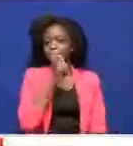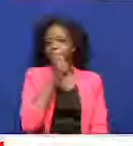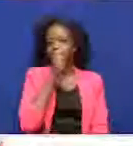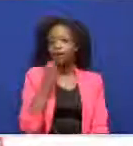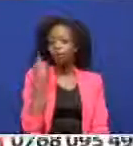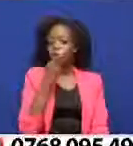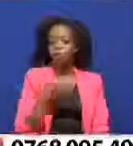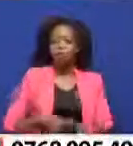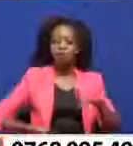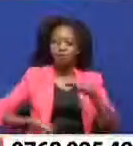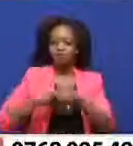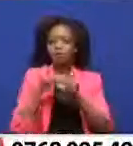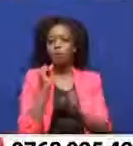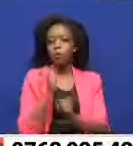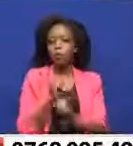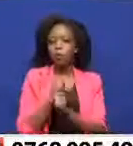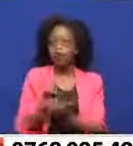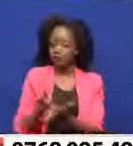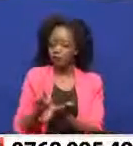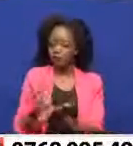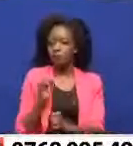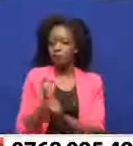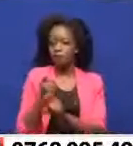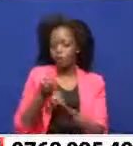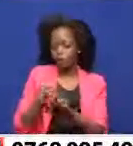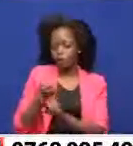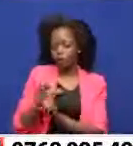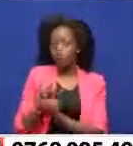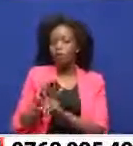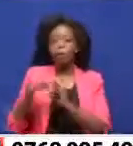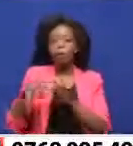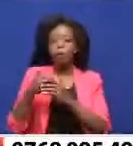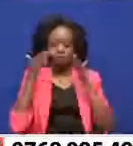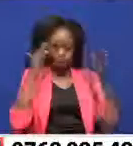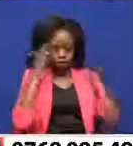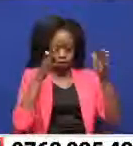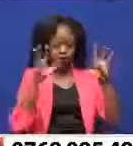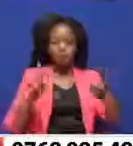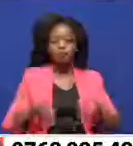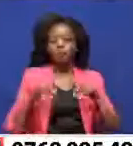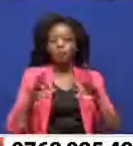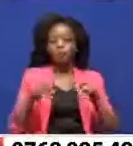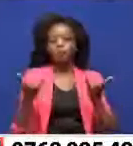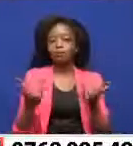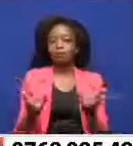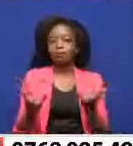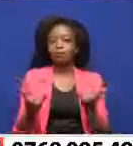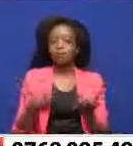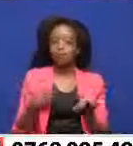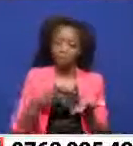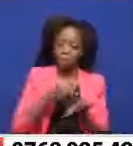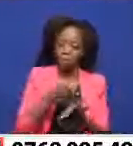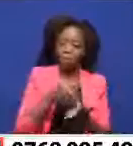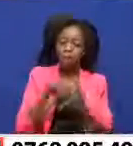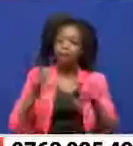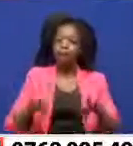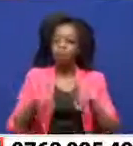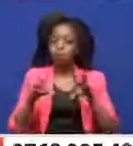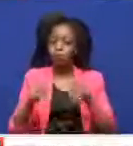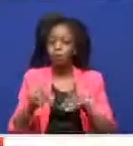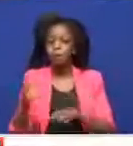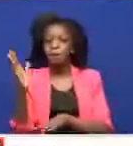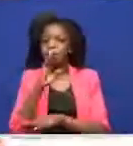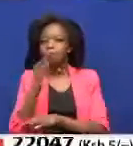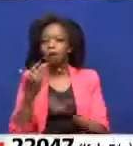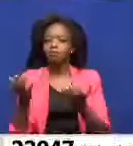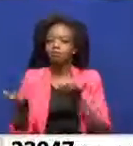walivutwa kazi na corona, wote wamekuja kwa sekta ya mtumba. Wanakuja wananunua mitumba kwetu, wanaenda